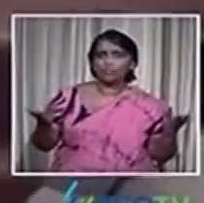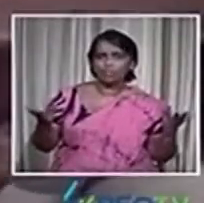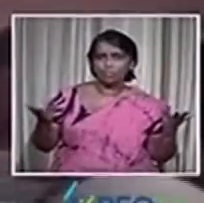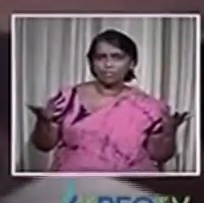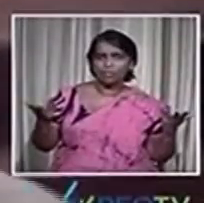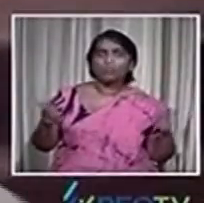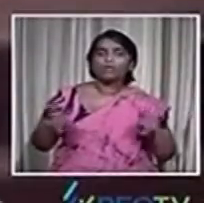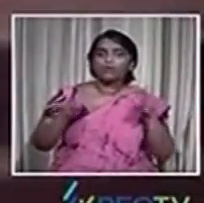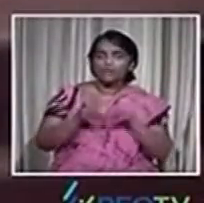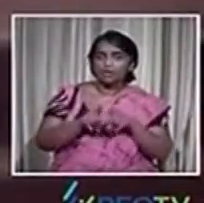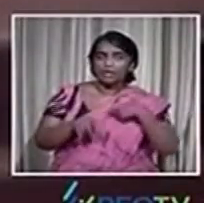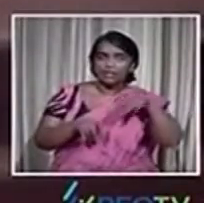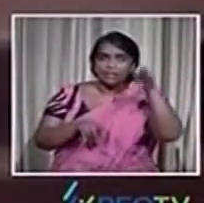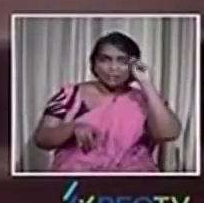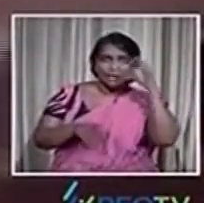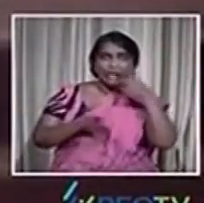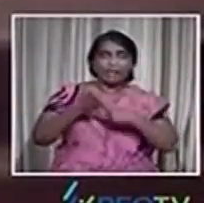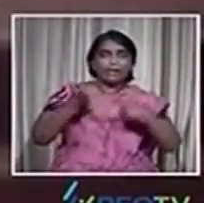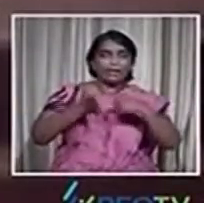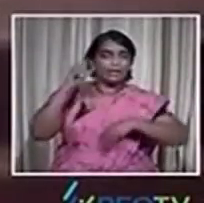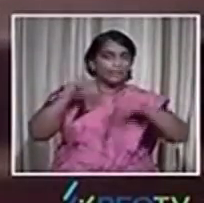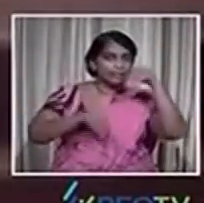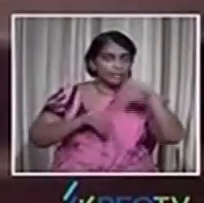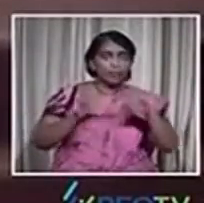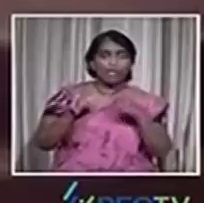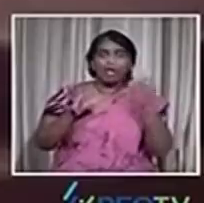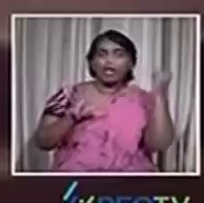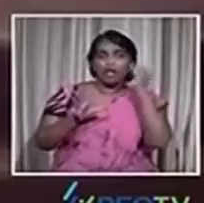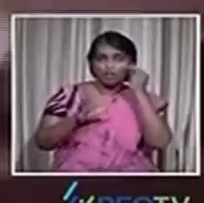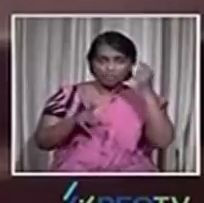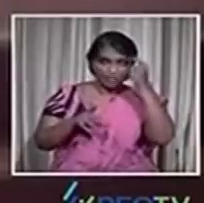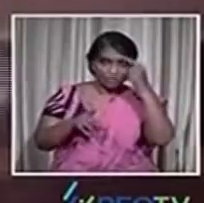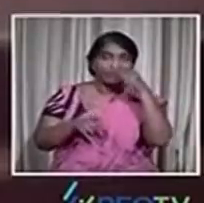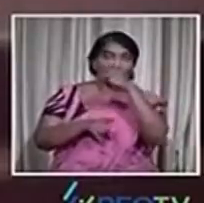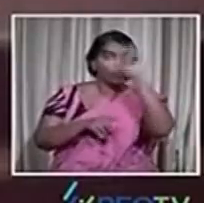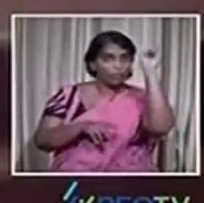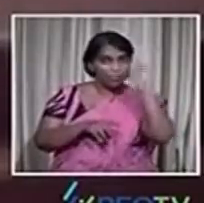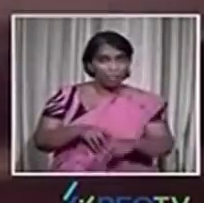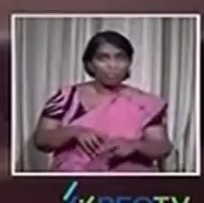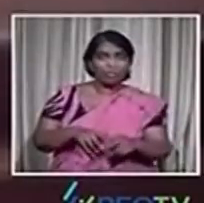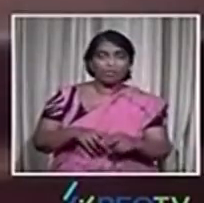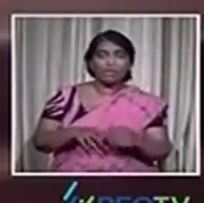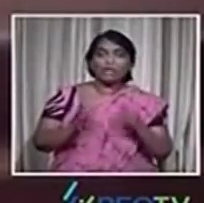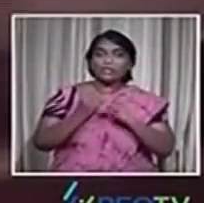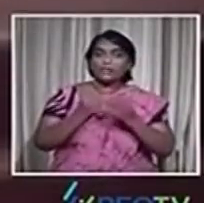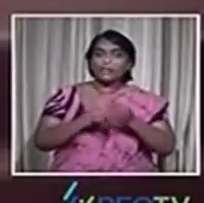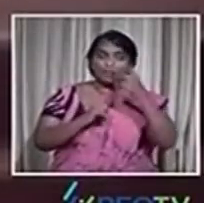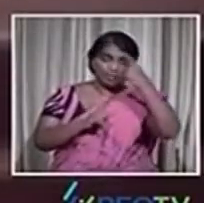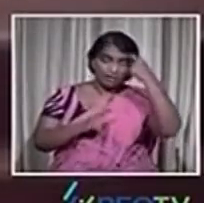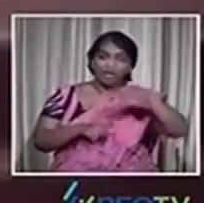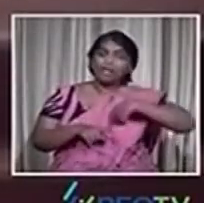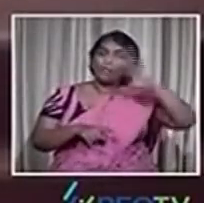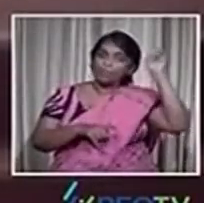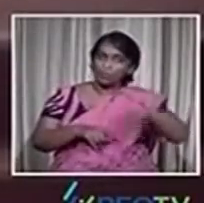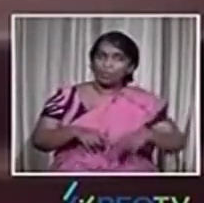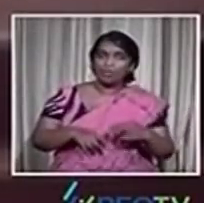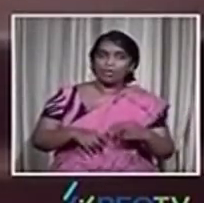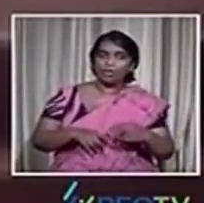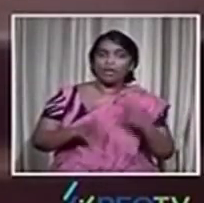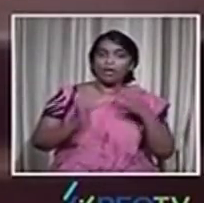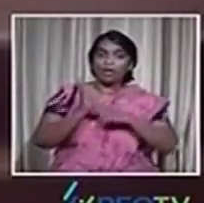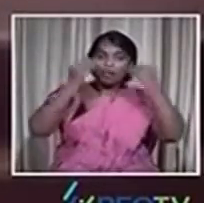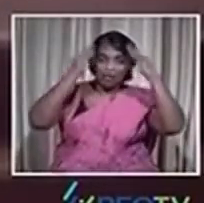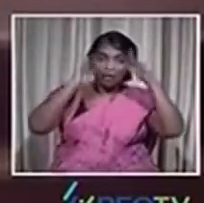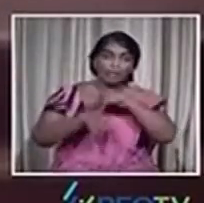just yesterday, but there was no outcome. There is no decision. People will attack the parliament very soon. This parliament cannot make a stellar